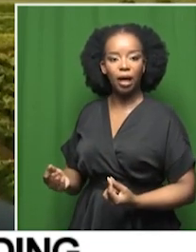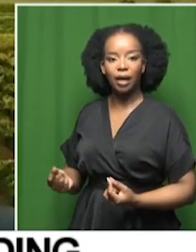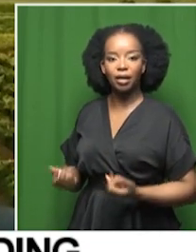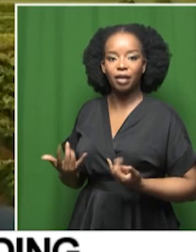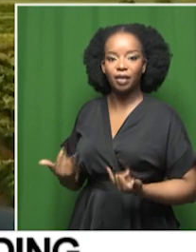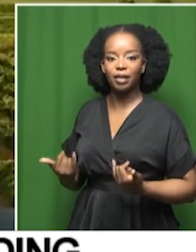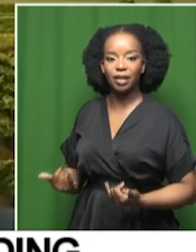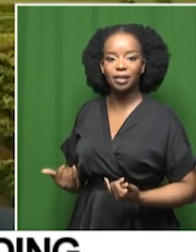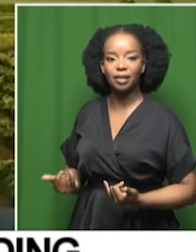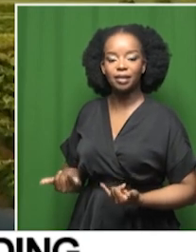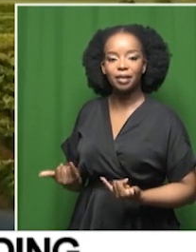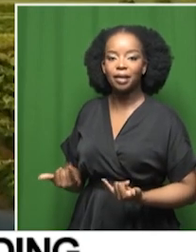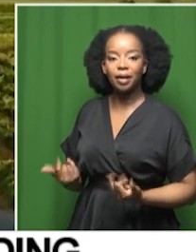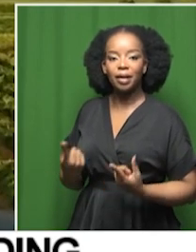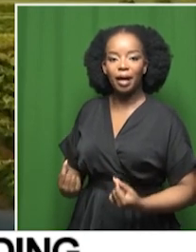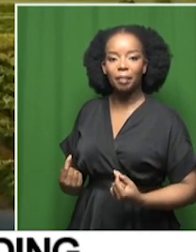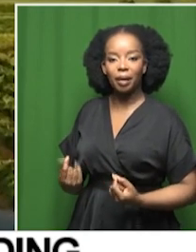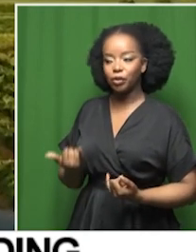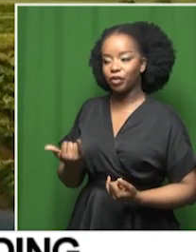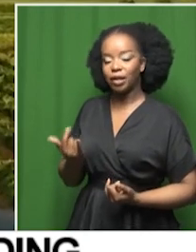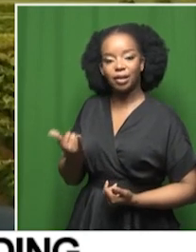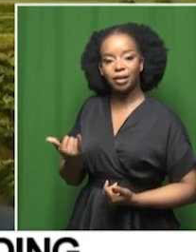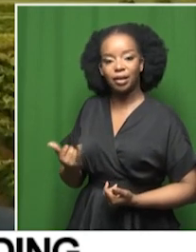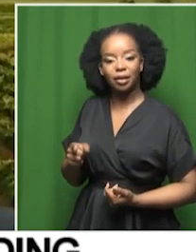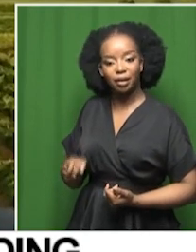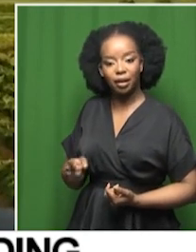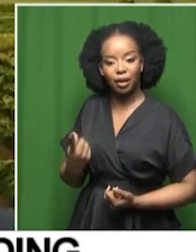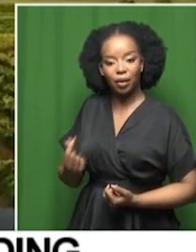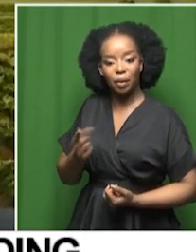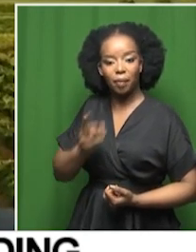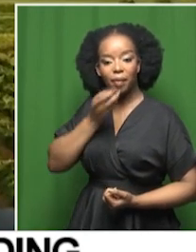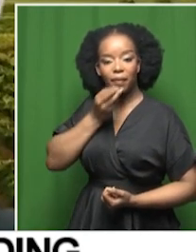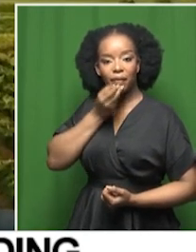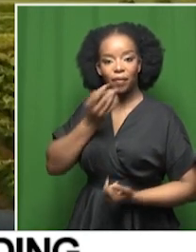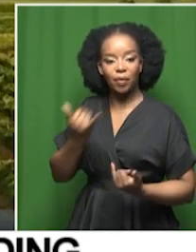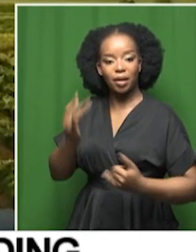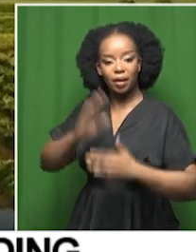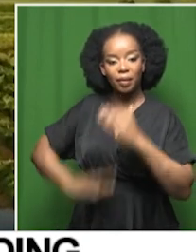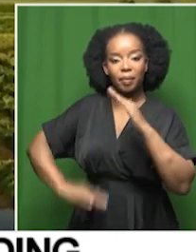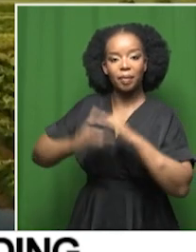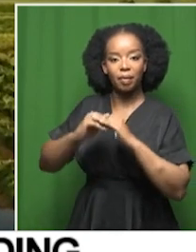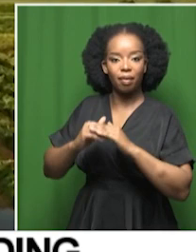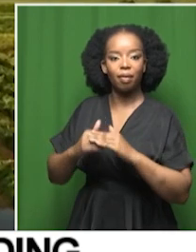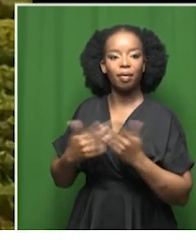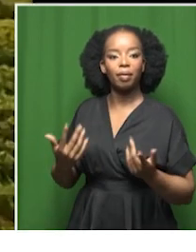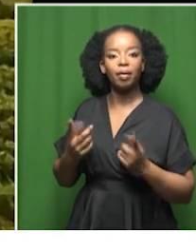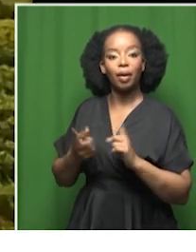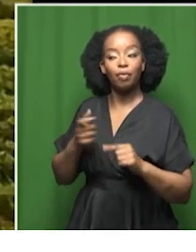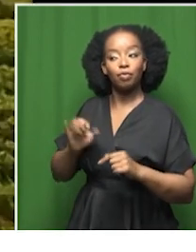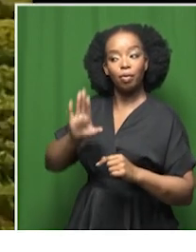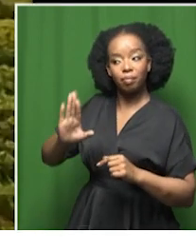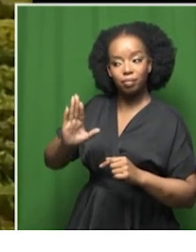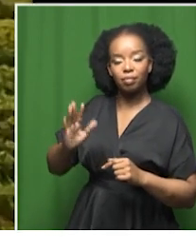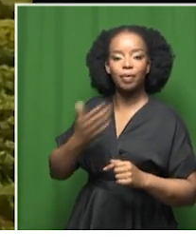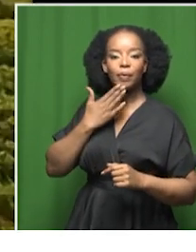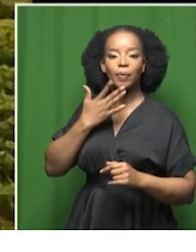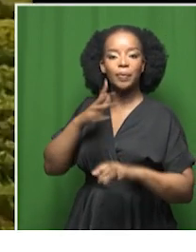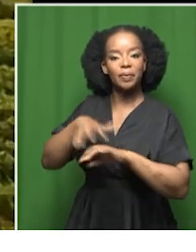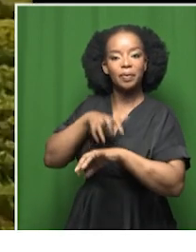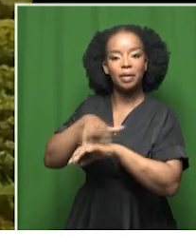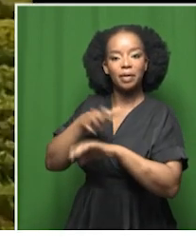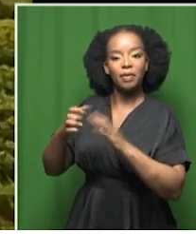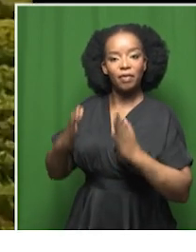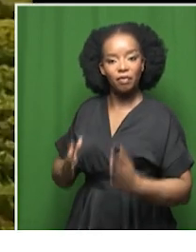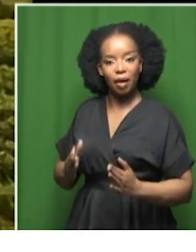impact. I think not simply on the farming community. Remember, because the agri-food value chain stretches all the way from inputs, including farmers, cold